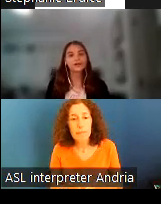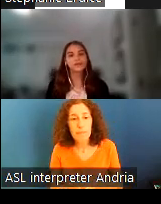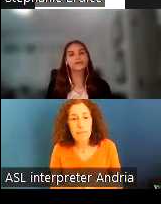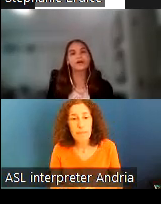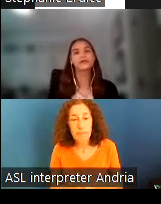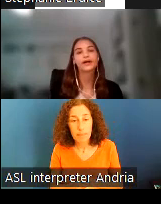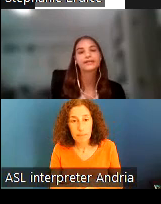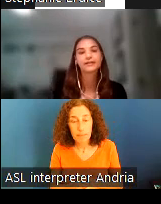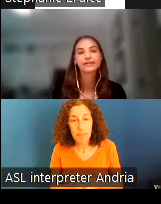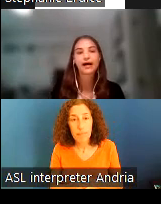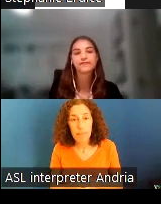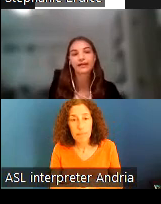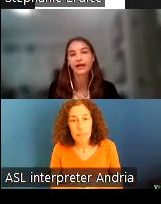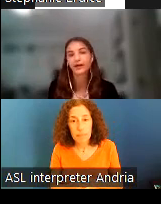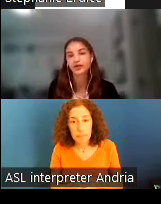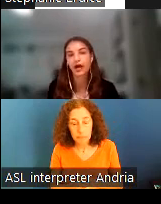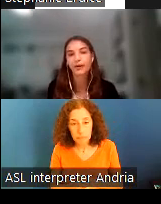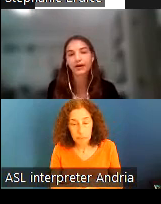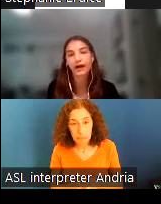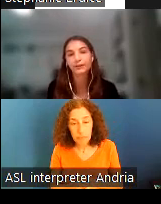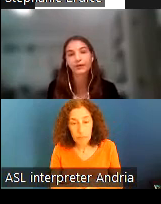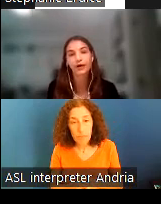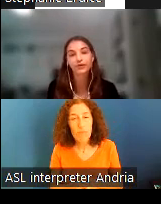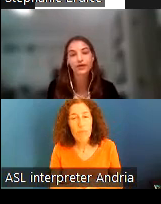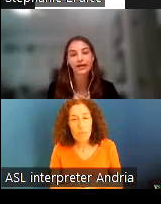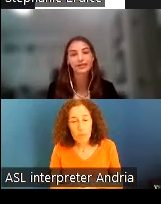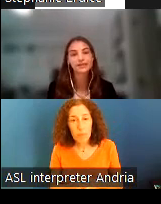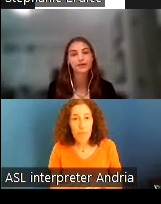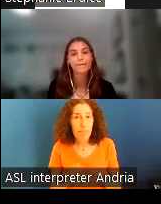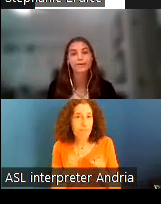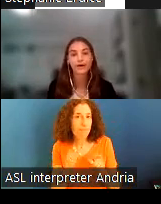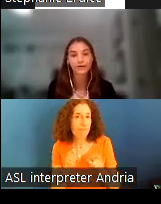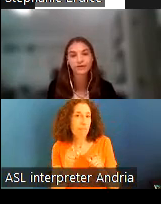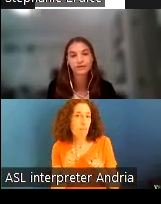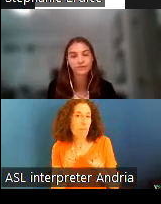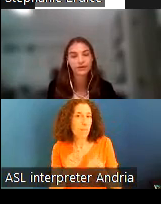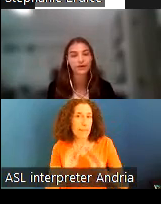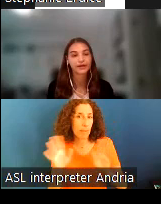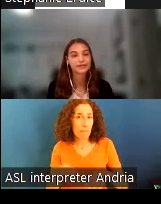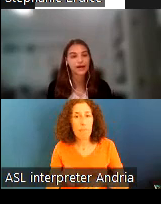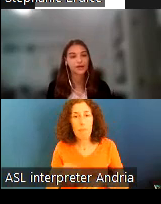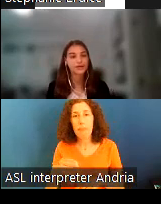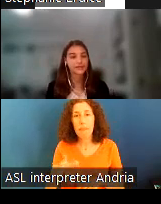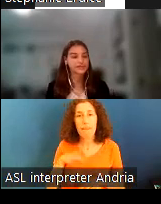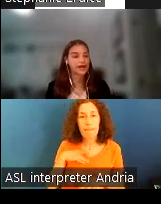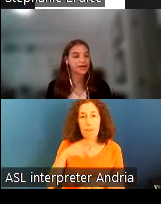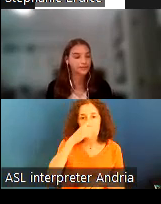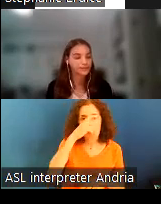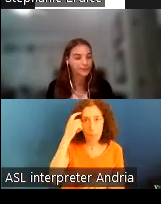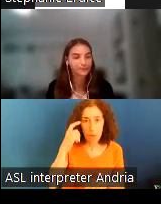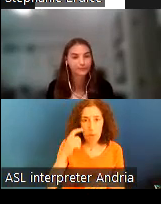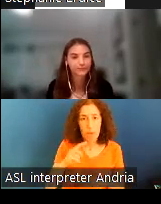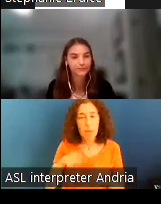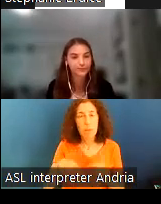So some long-term consequences of vicarious trauma and prolonged stress are burnouts, and we'll get into that on the next